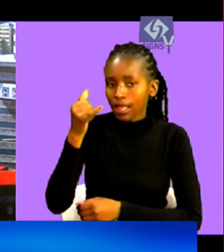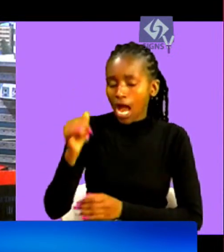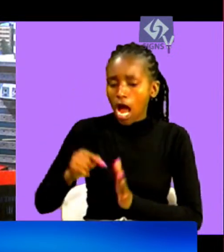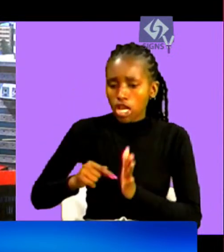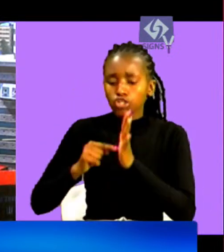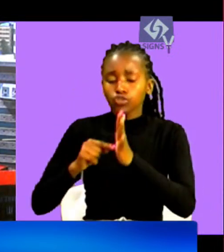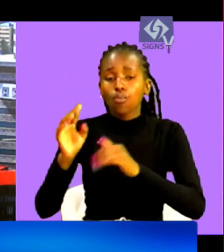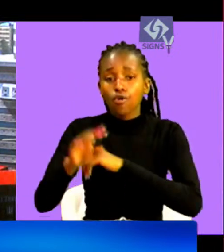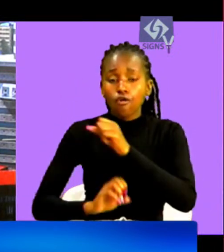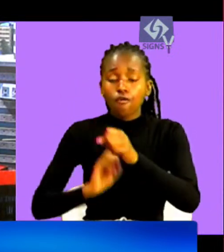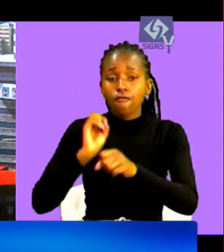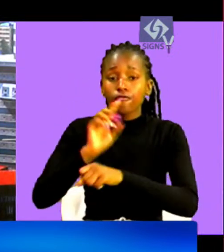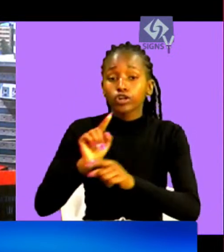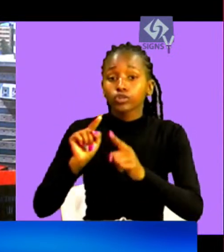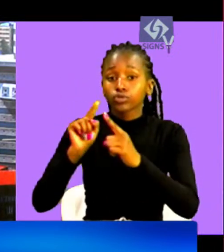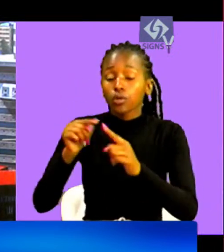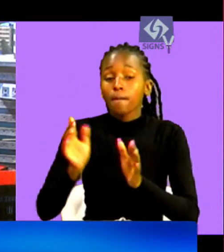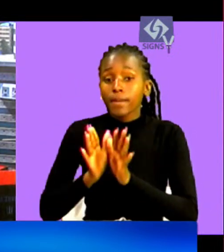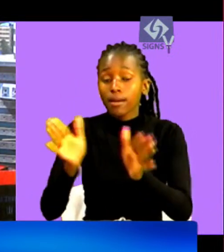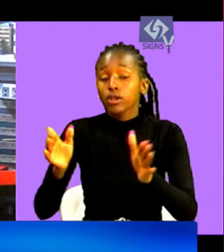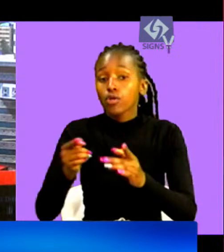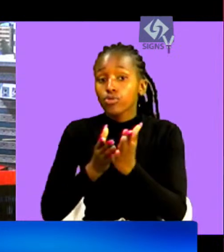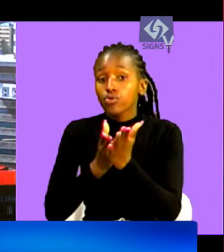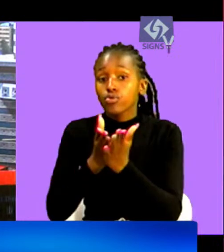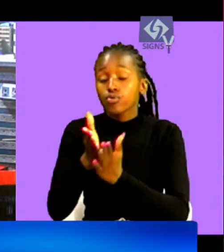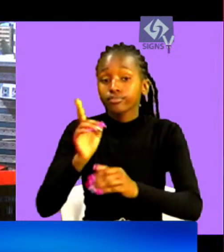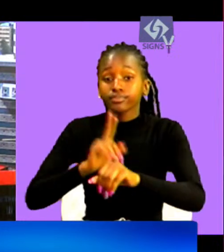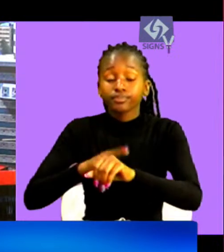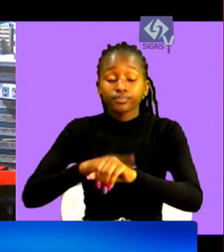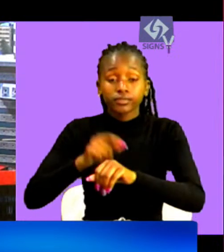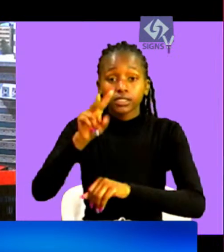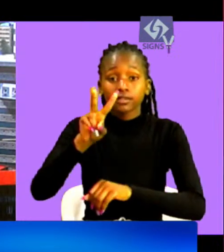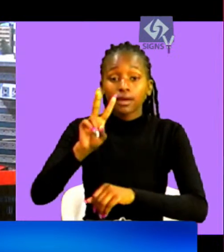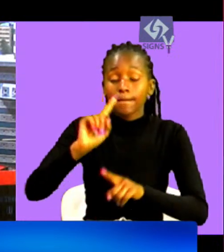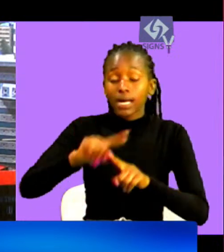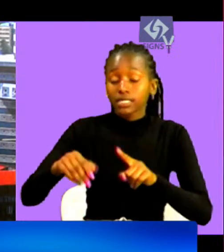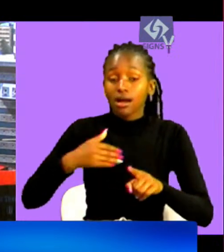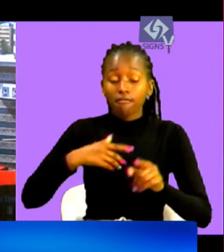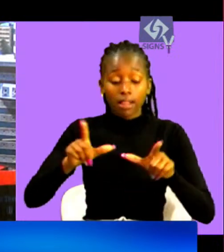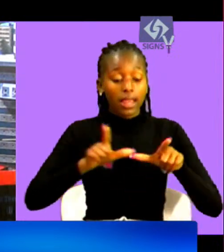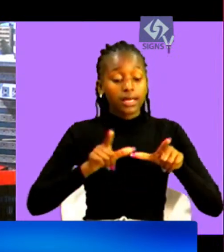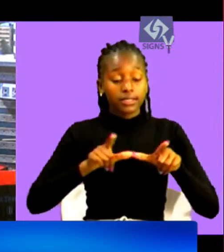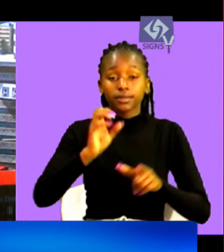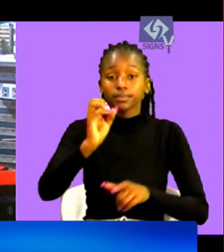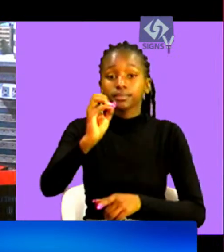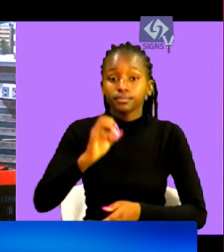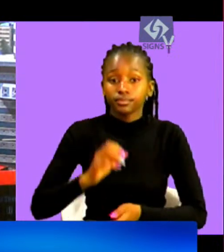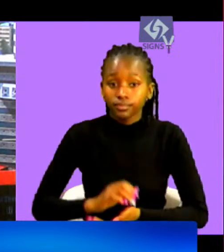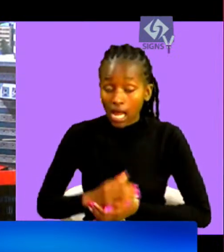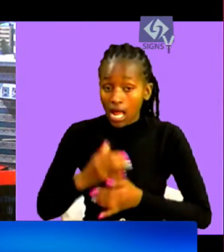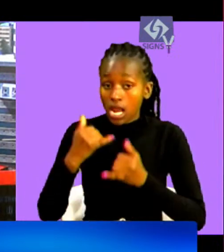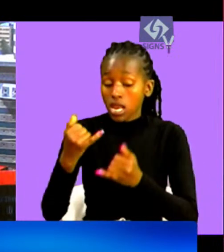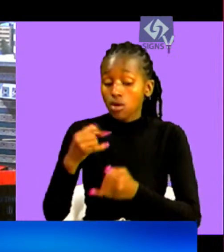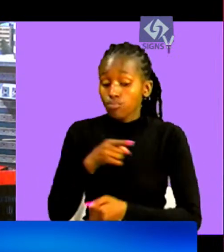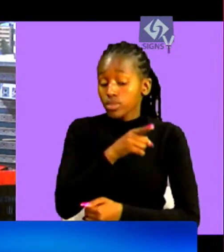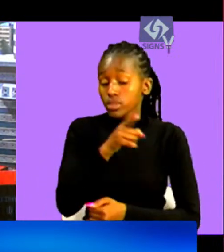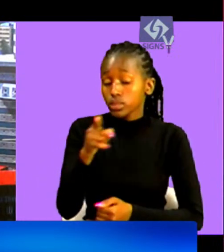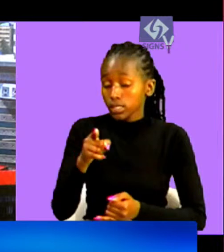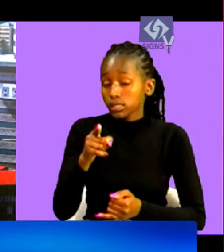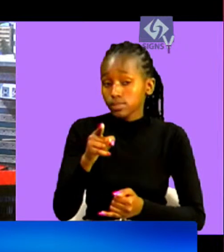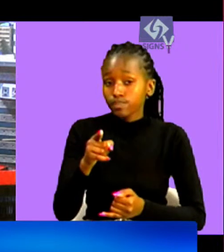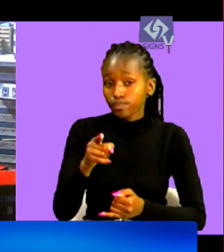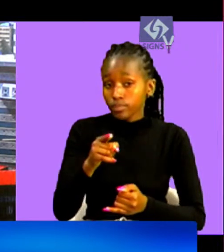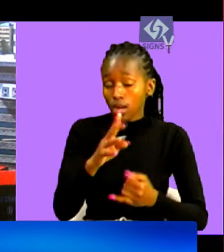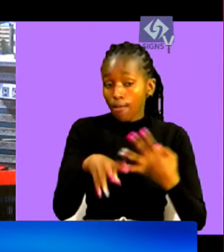the public through Times TV without the required operating license. The sentences will be